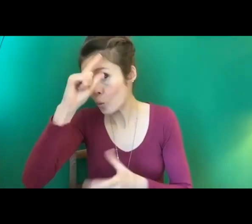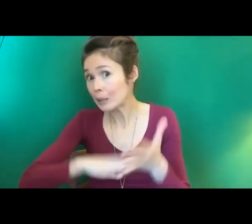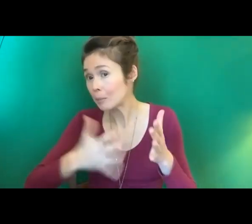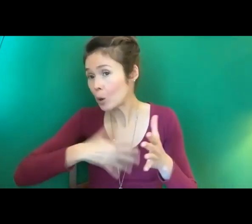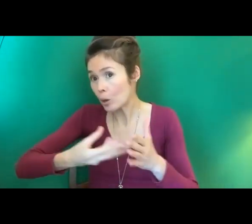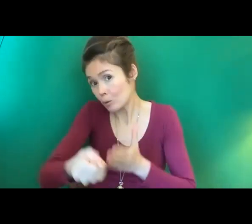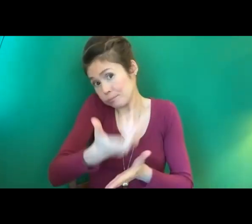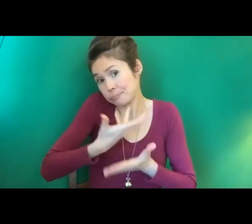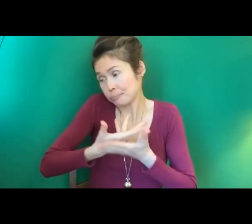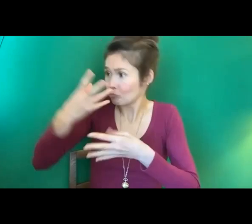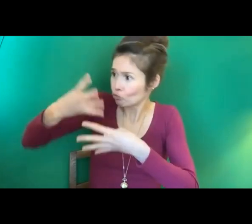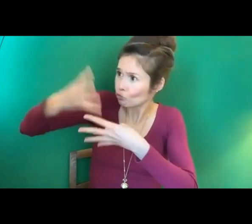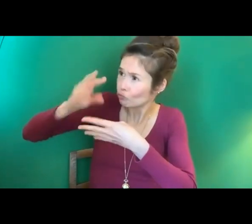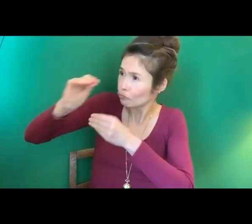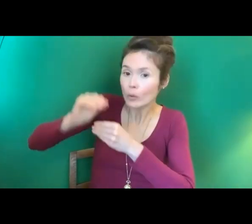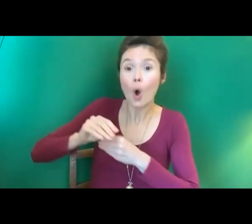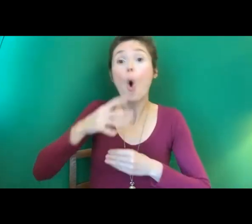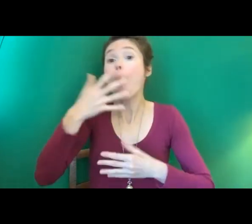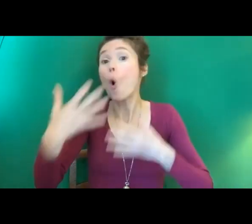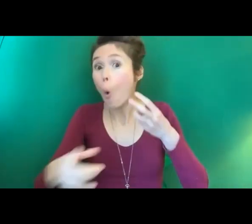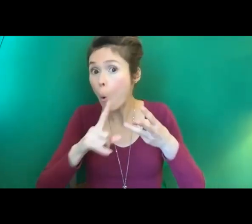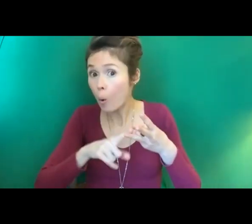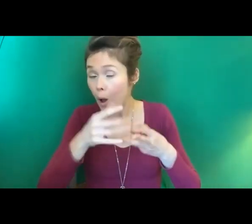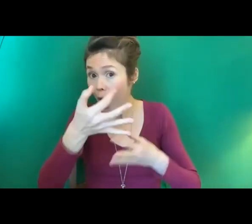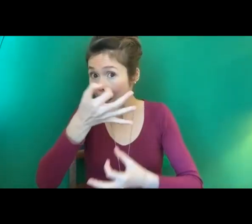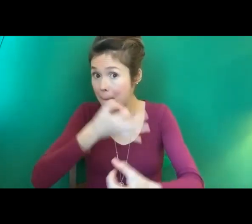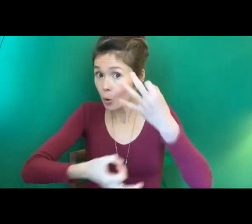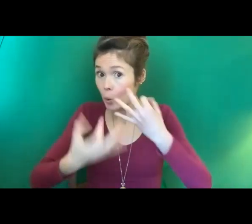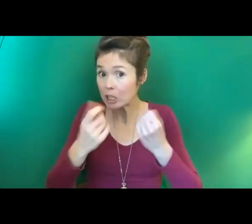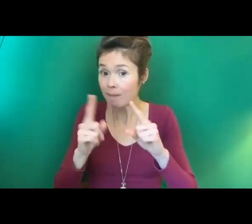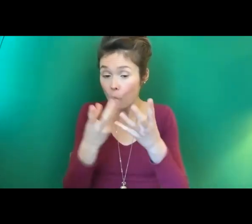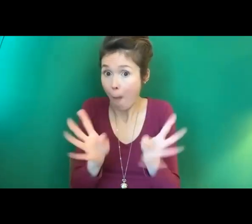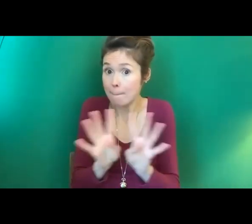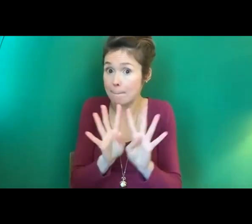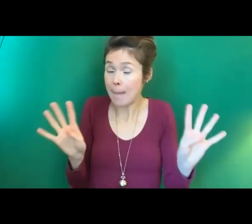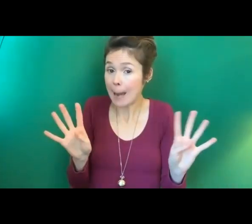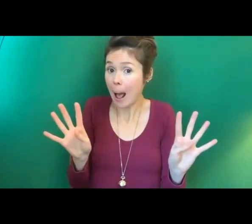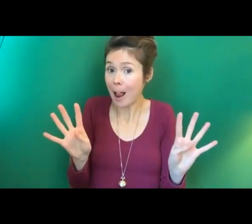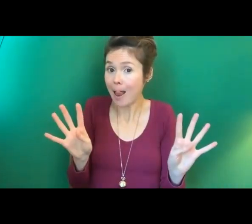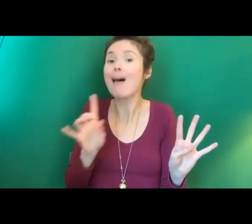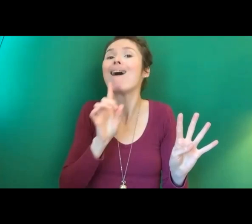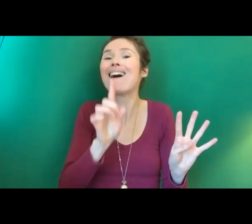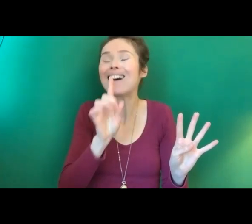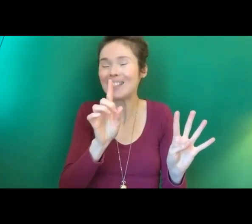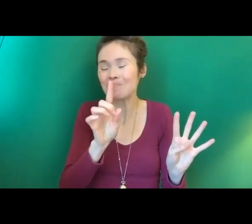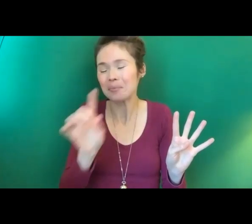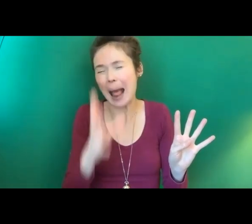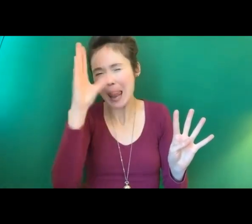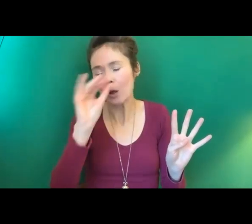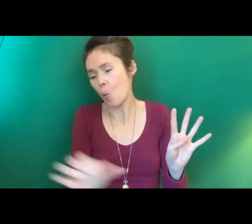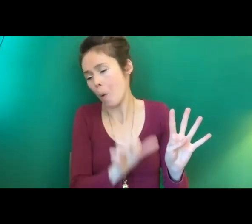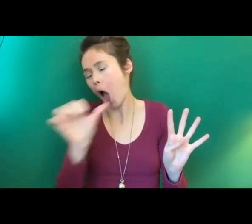any questions for the channel, for the panel after the break, we're going to be talking about things like